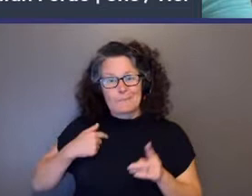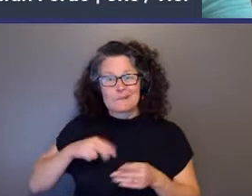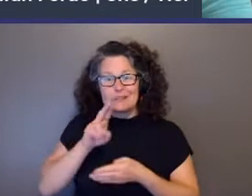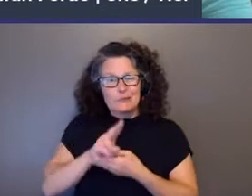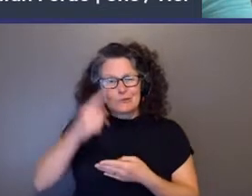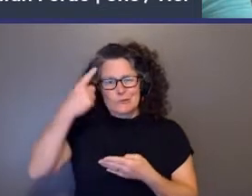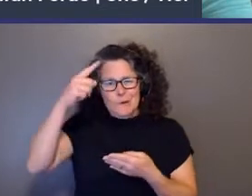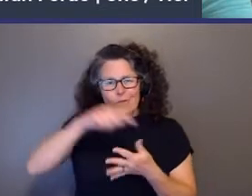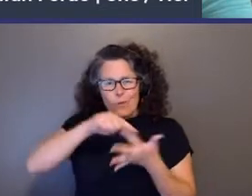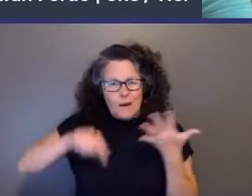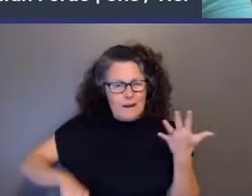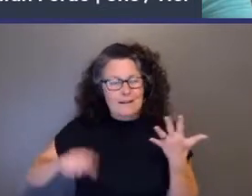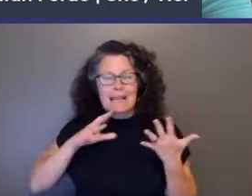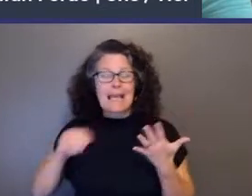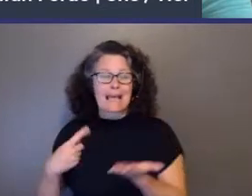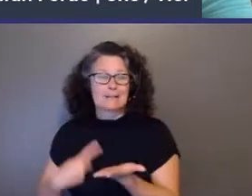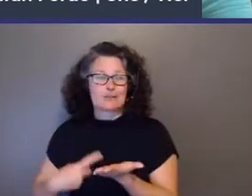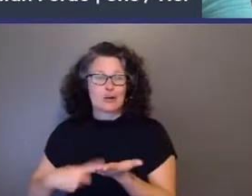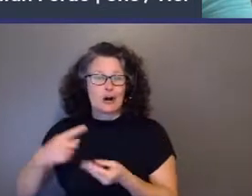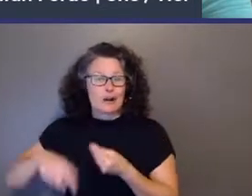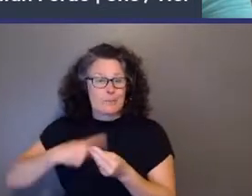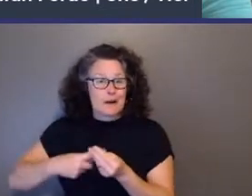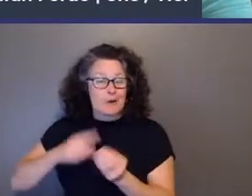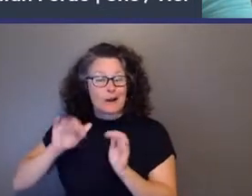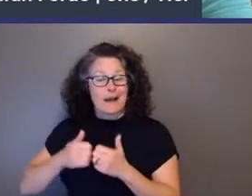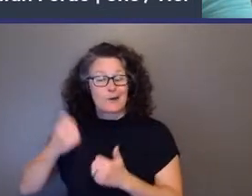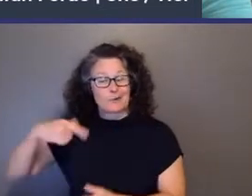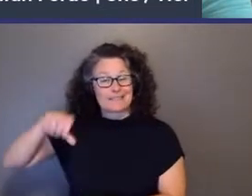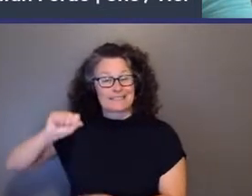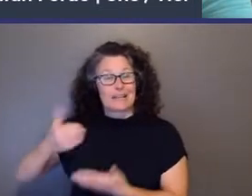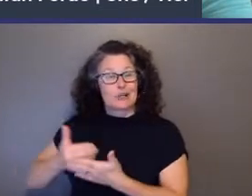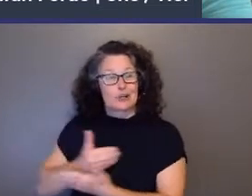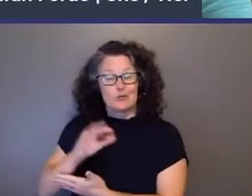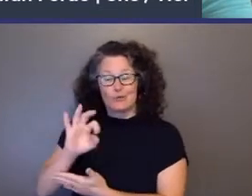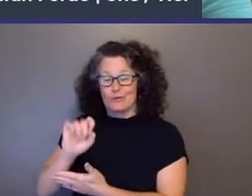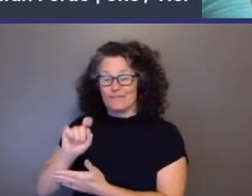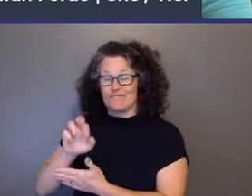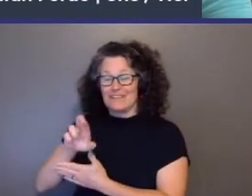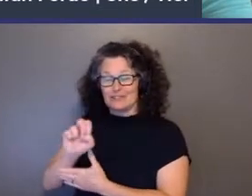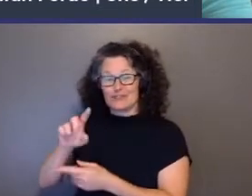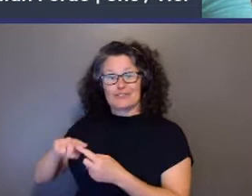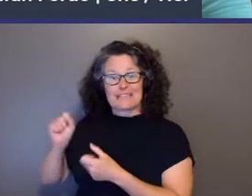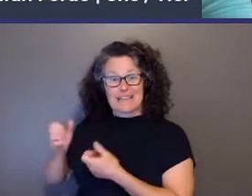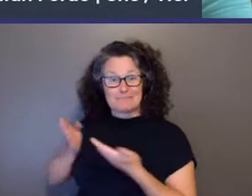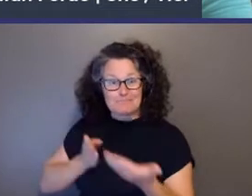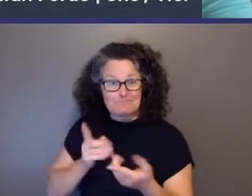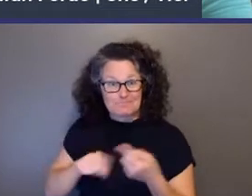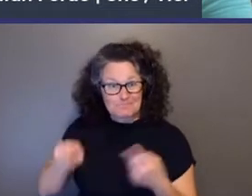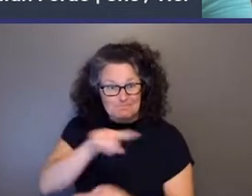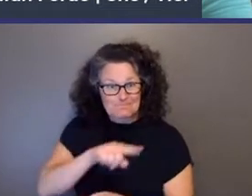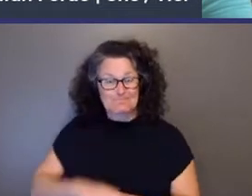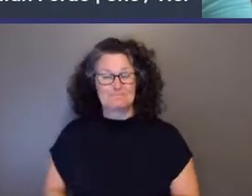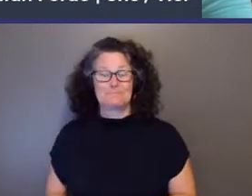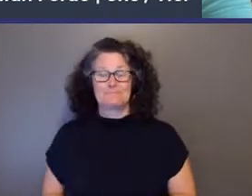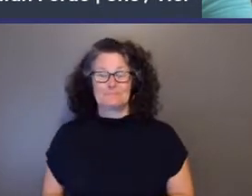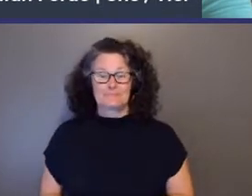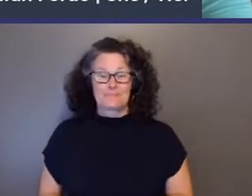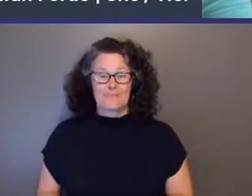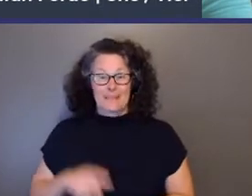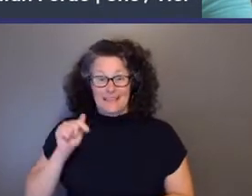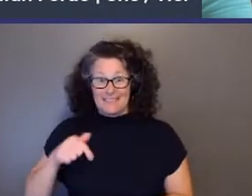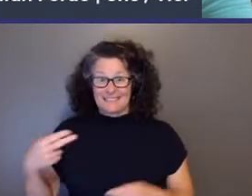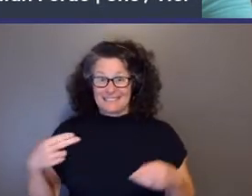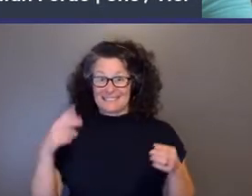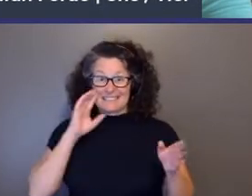using QuickSight, and then talk about how the new feature can bring us. So in this slide, you can